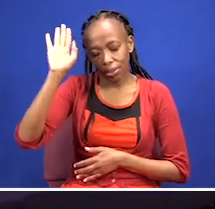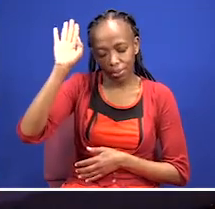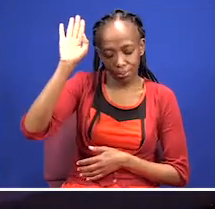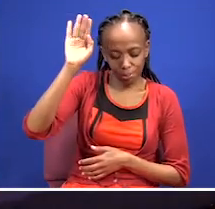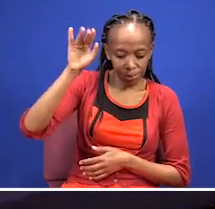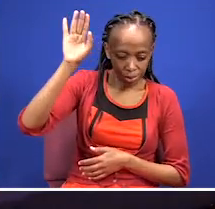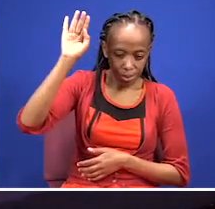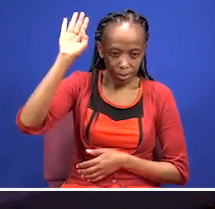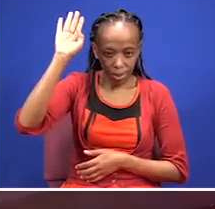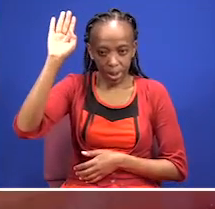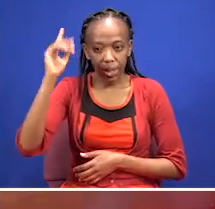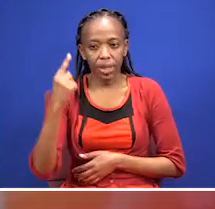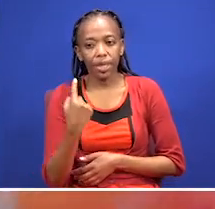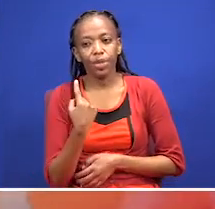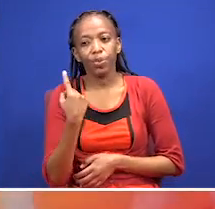Sing softly.